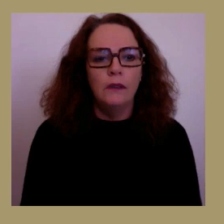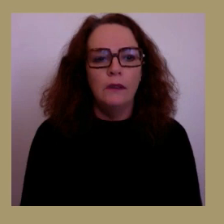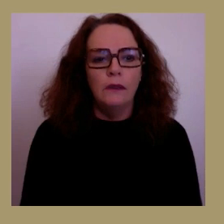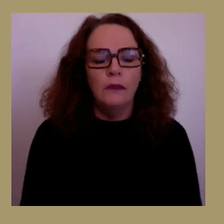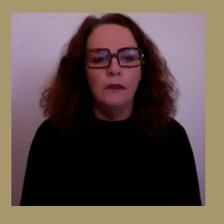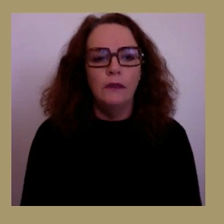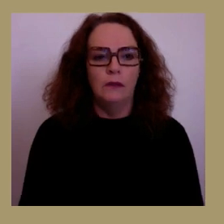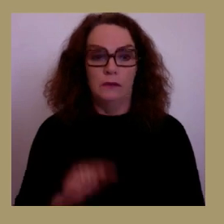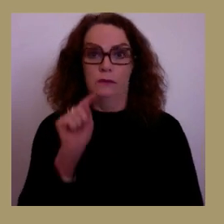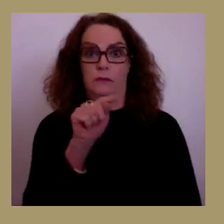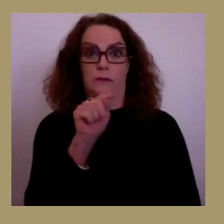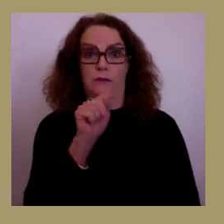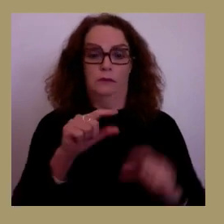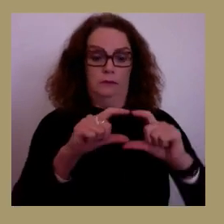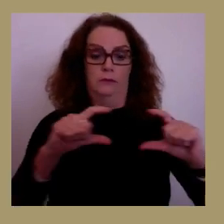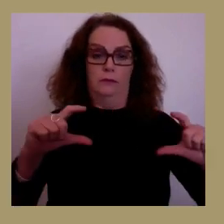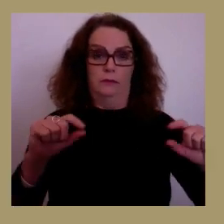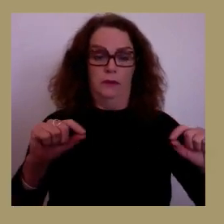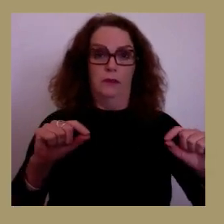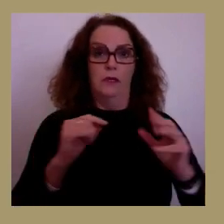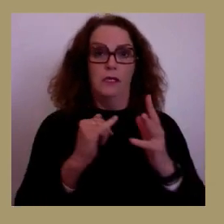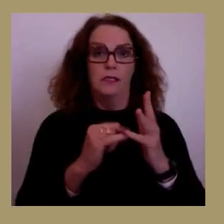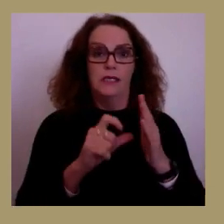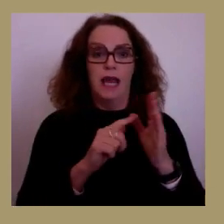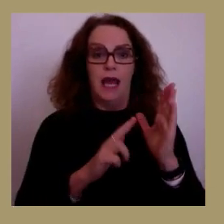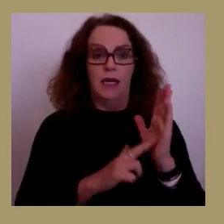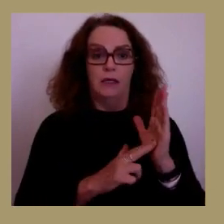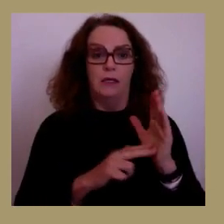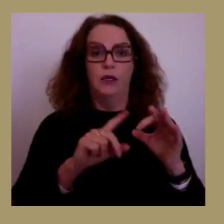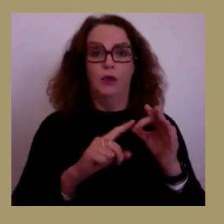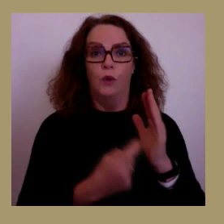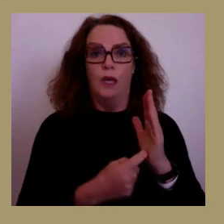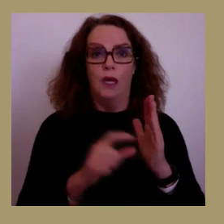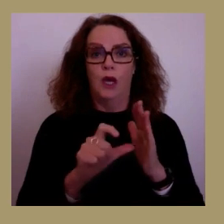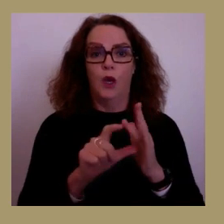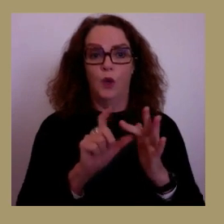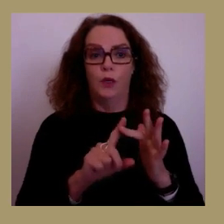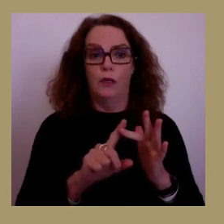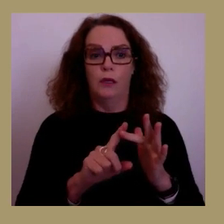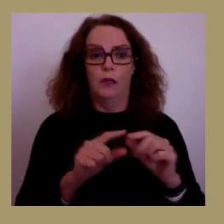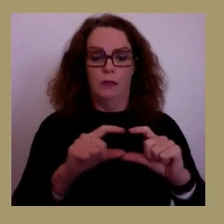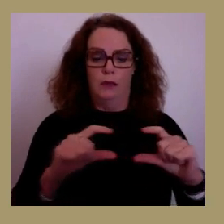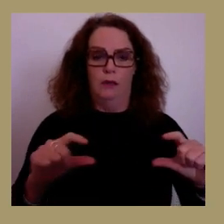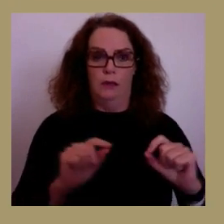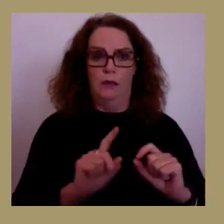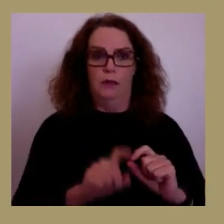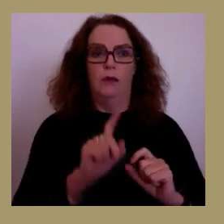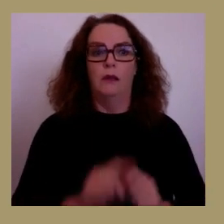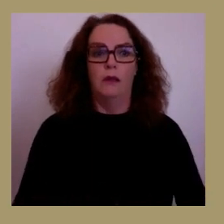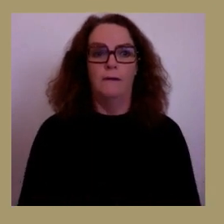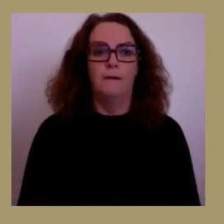you can see this screen scan QR code button, which is housed on the Service Victoria mobile app homepage.